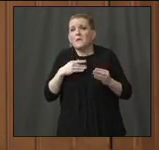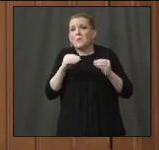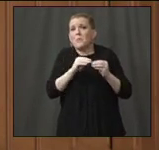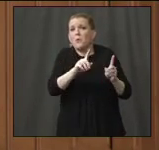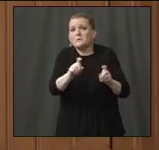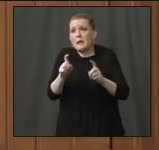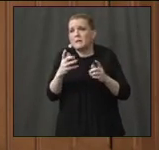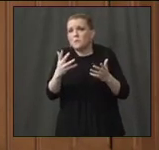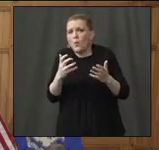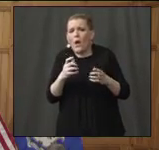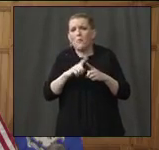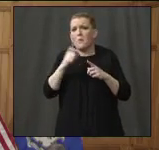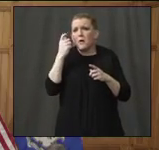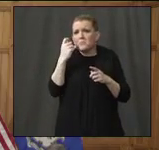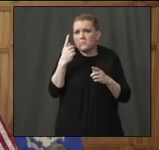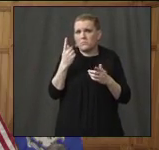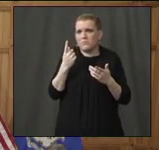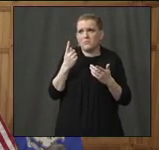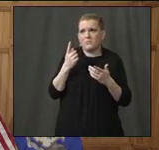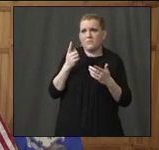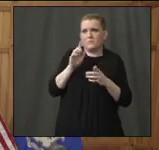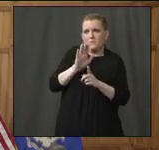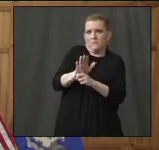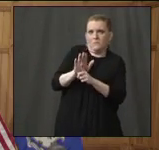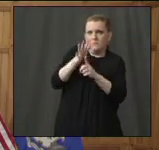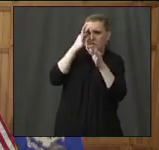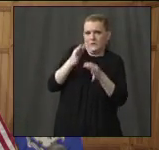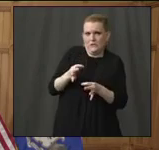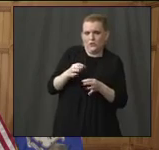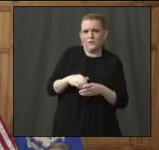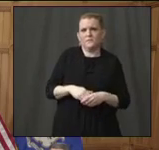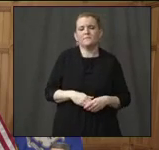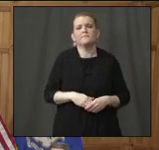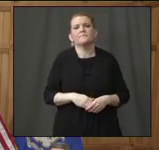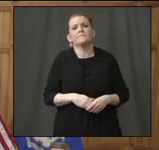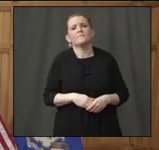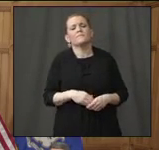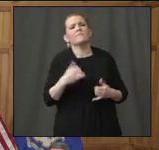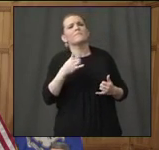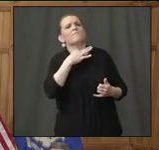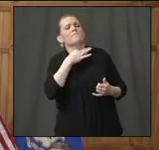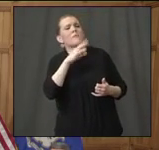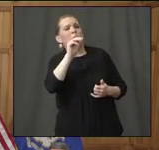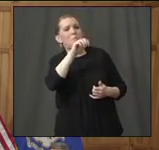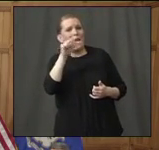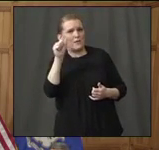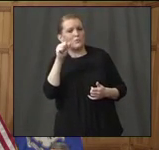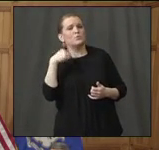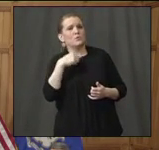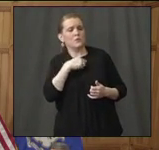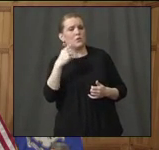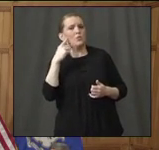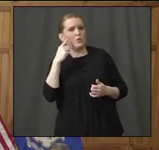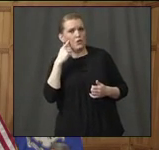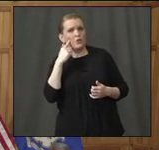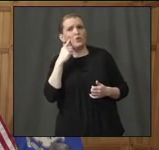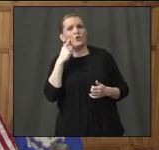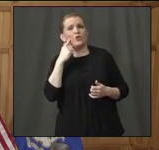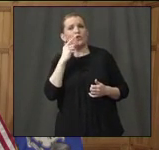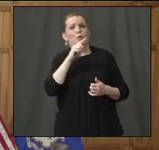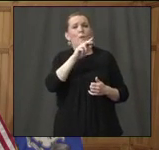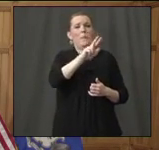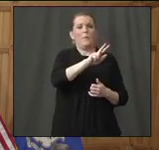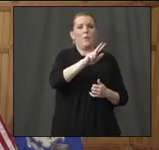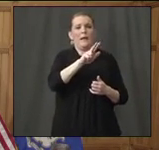And if it is a 3-to-1 ratio up in Massachusetts, for every person who tests positive, 3 people you have to follow up with, again, it comes down to